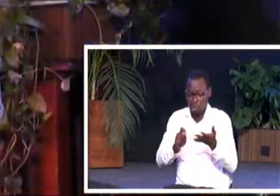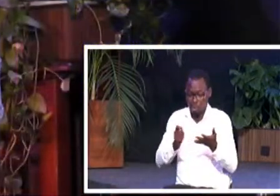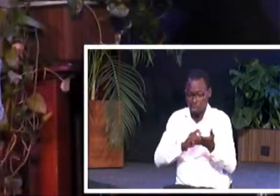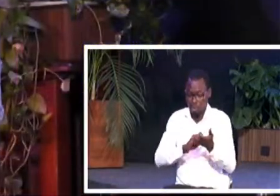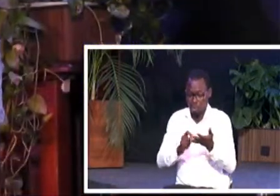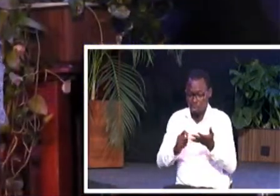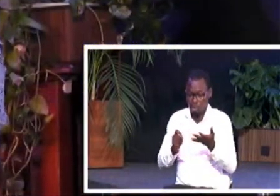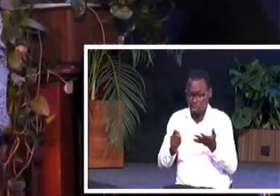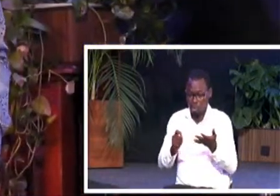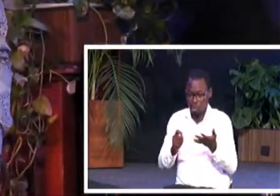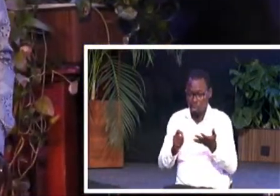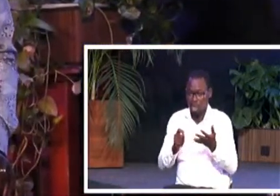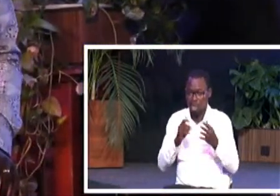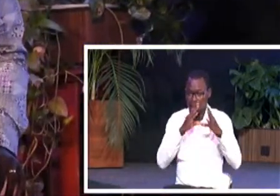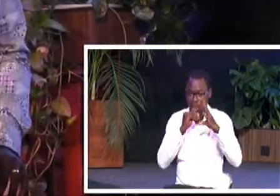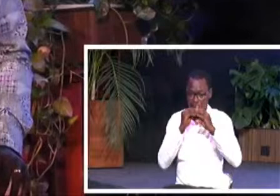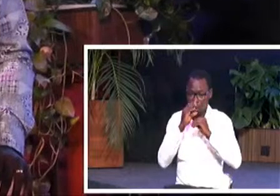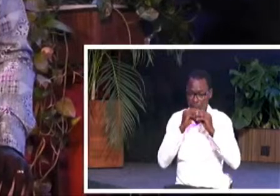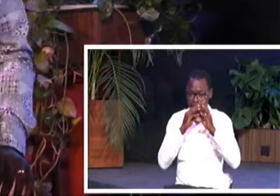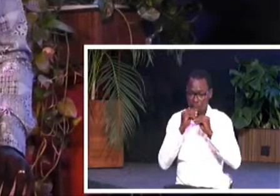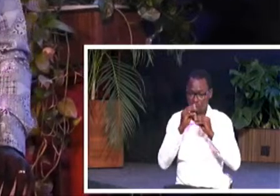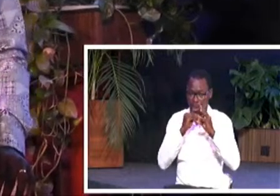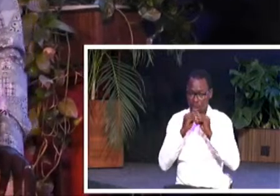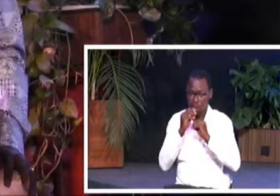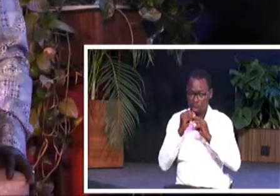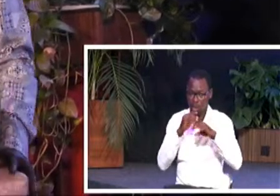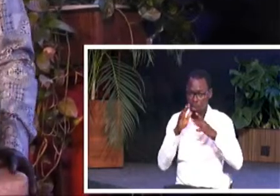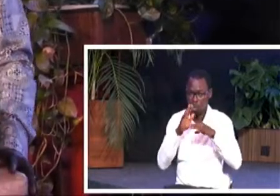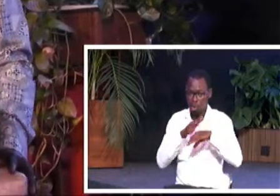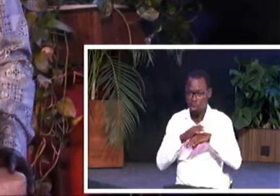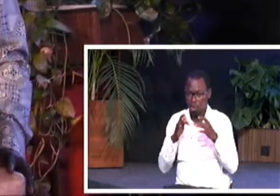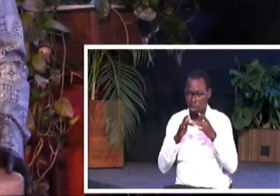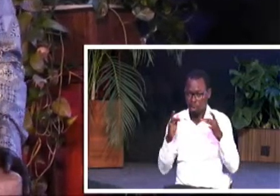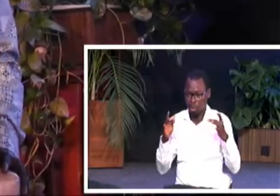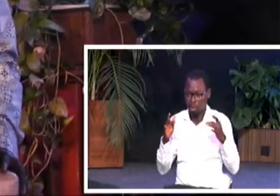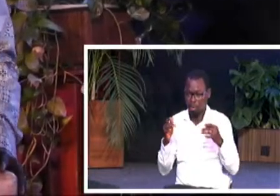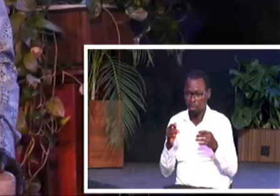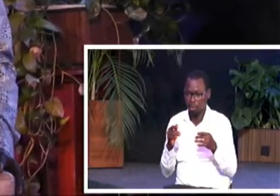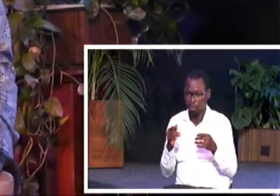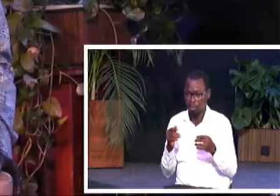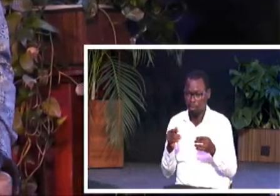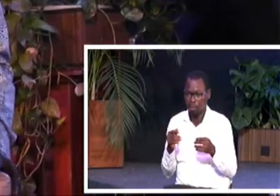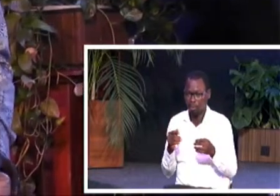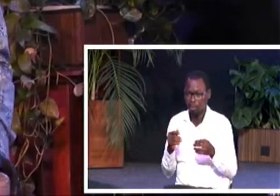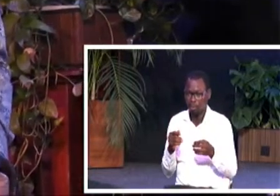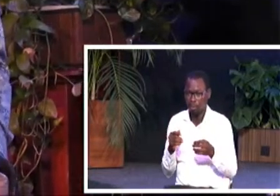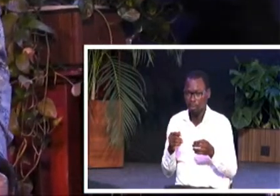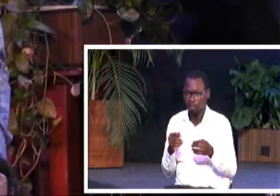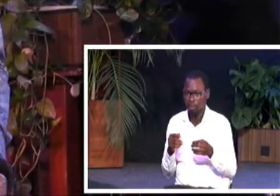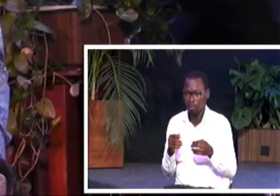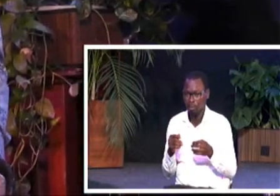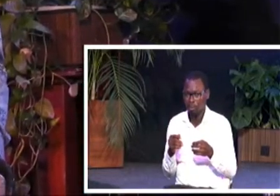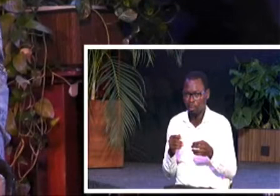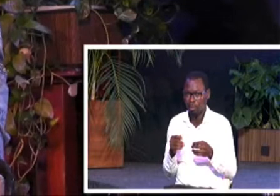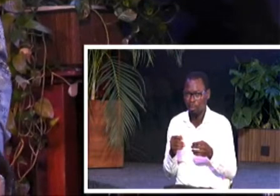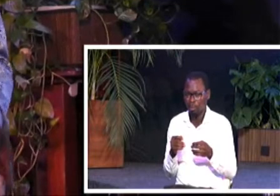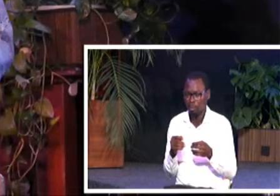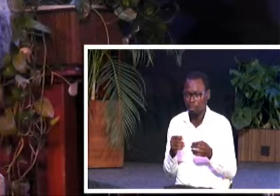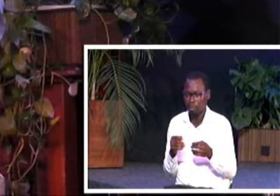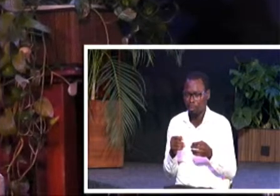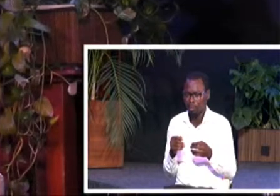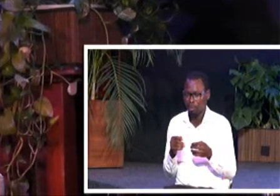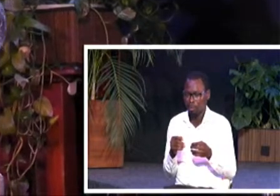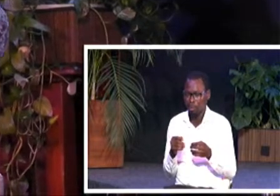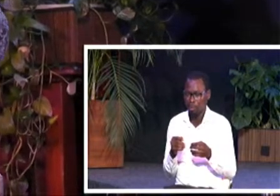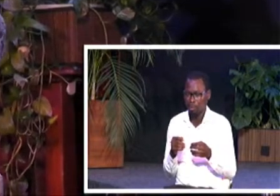the chat box or the comment section of the stream that you are watching it at. Let me pick the thoughts